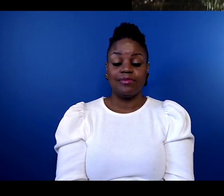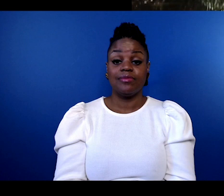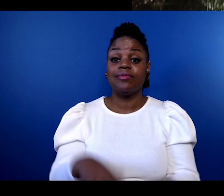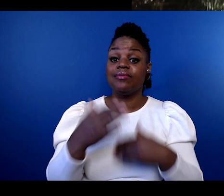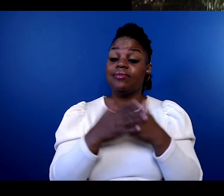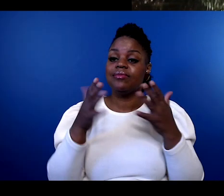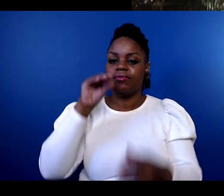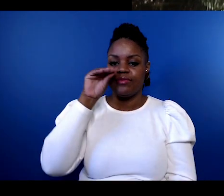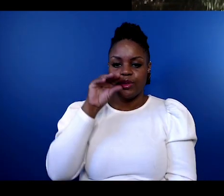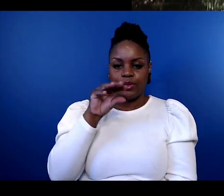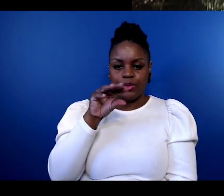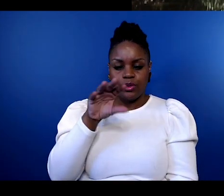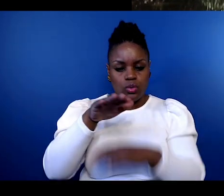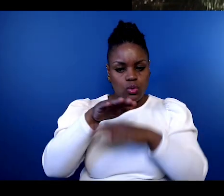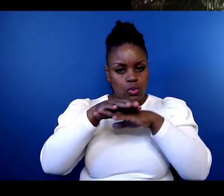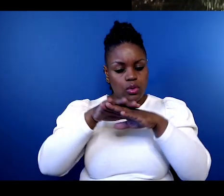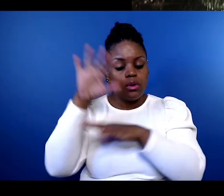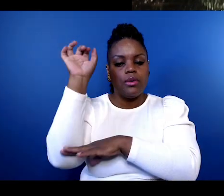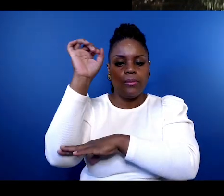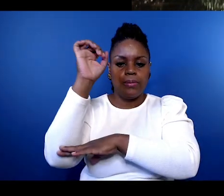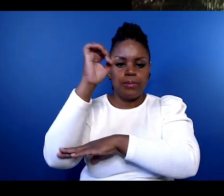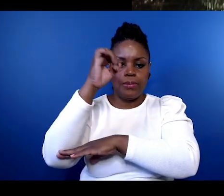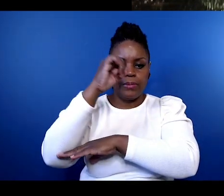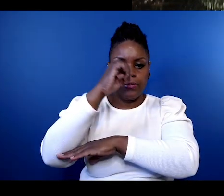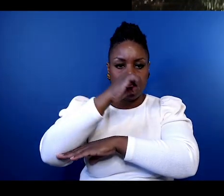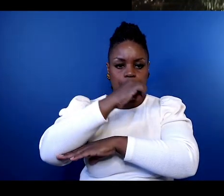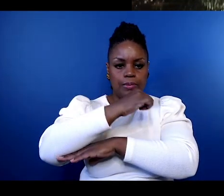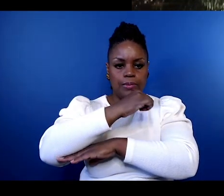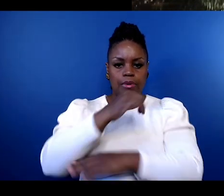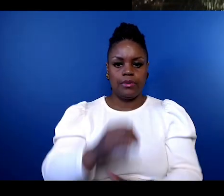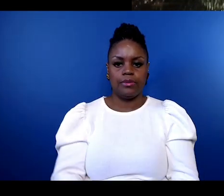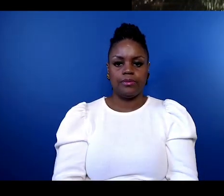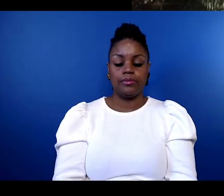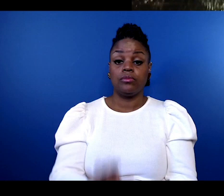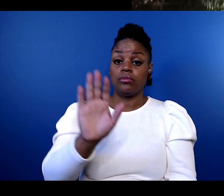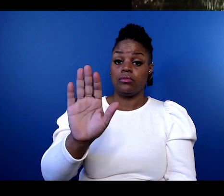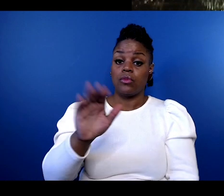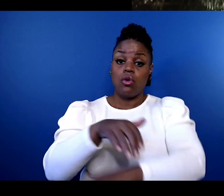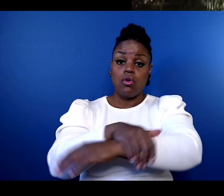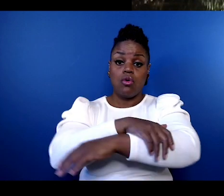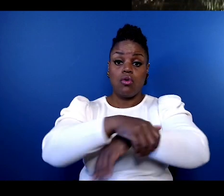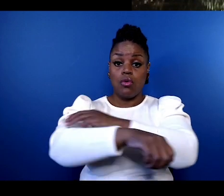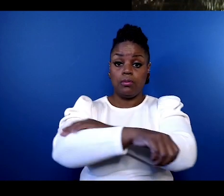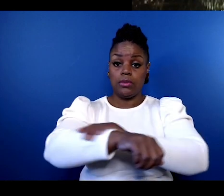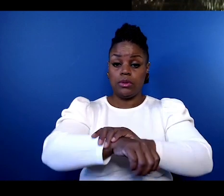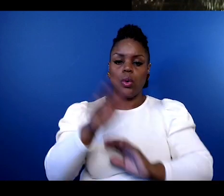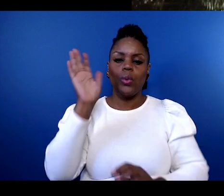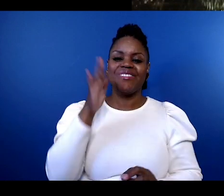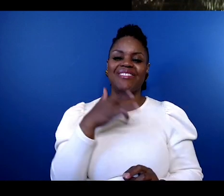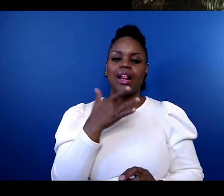On your next exhale, slowly fold forward. Pull the arms away from the body. Keep the hands clasped together.